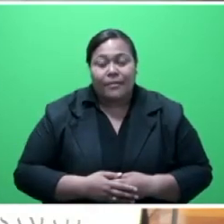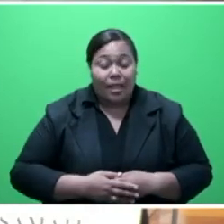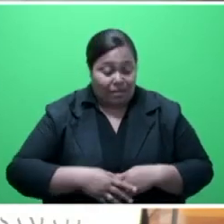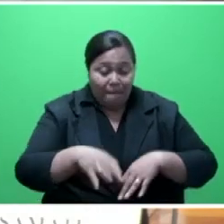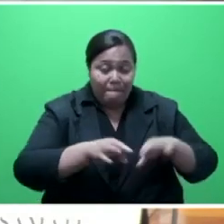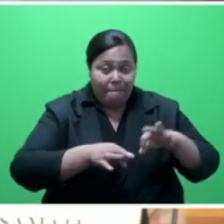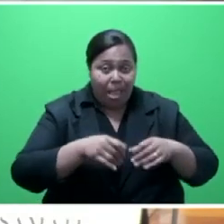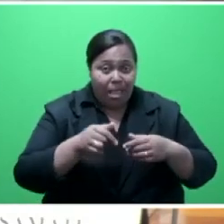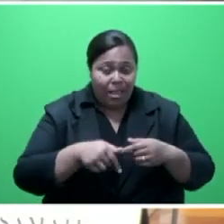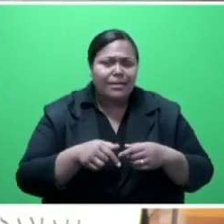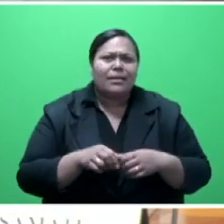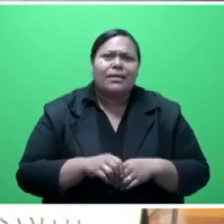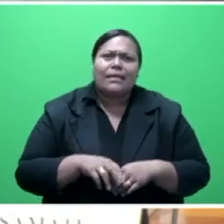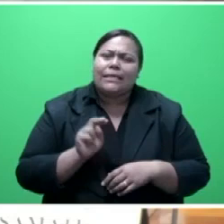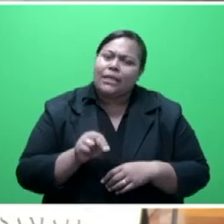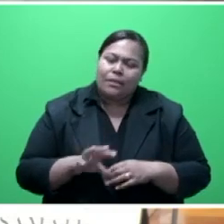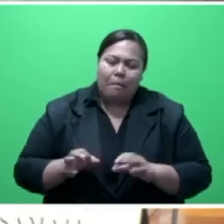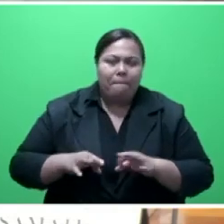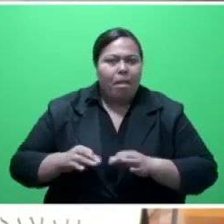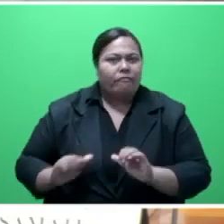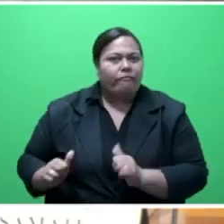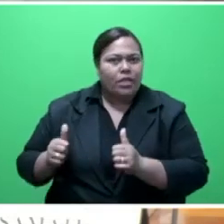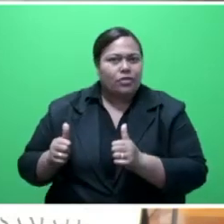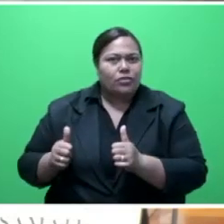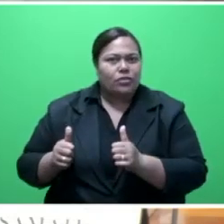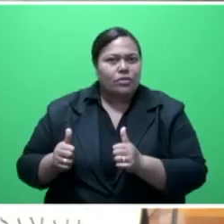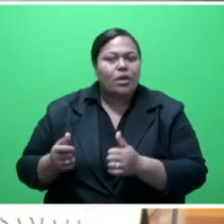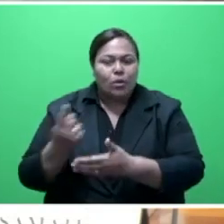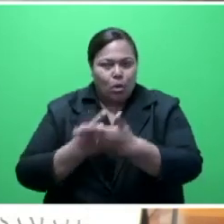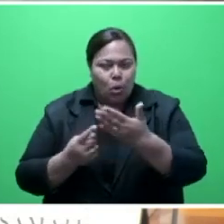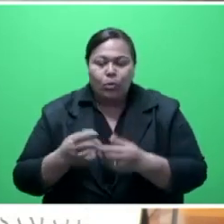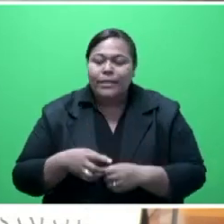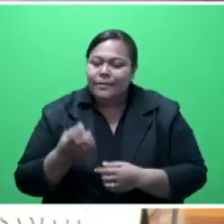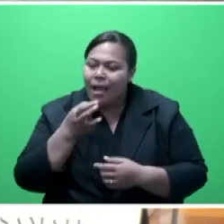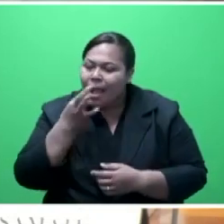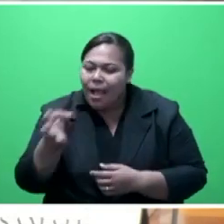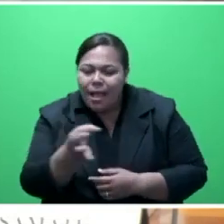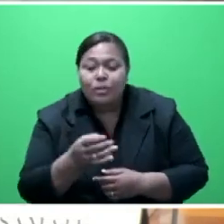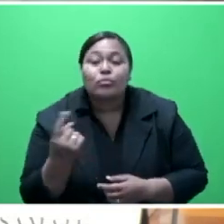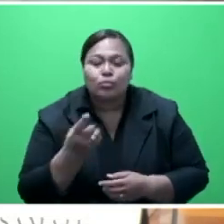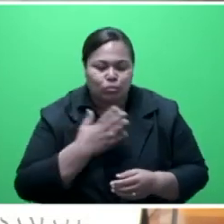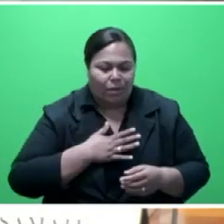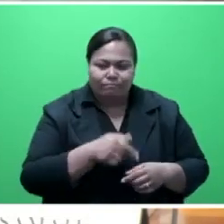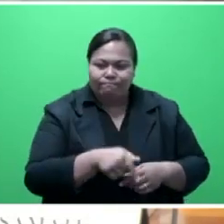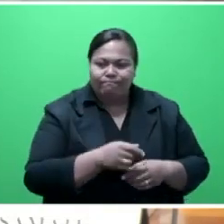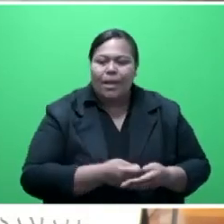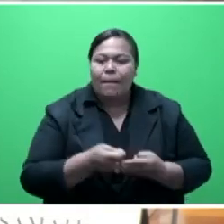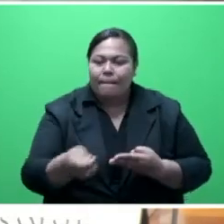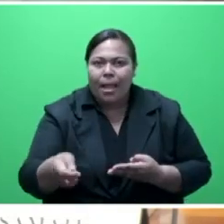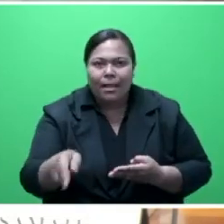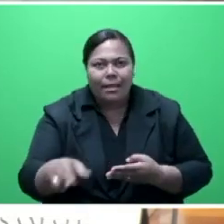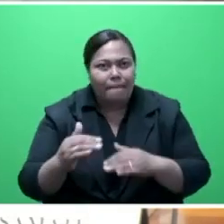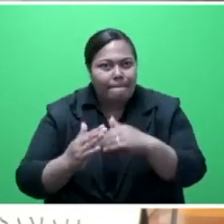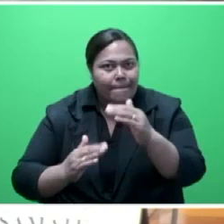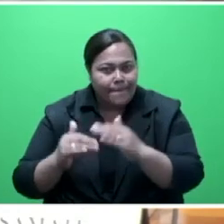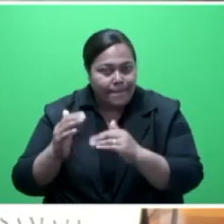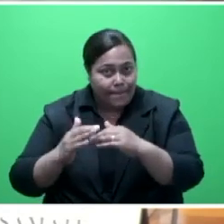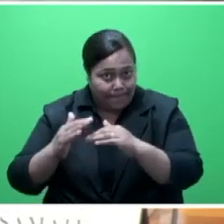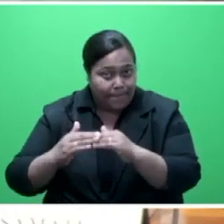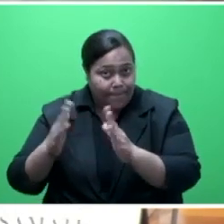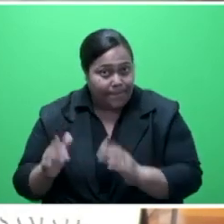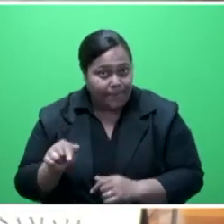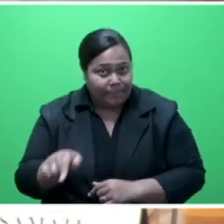necessary planning and prep work has already been done. We simply need to call for the tenders. Those projects include the new maternity wing at